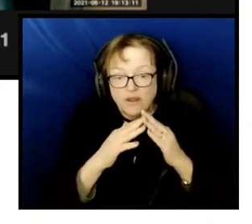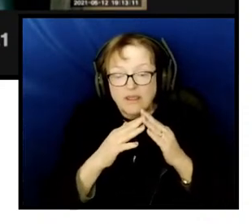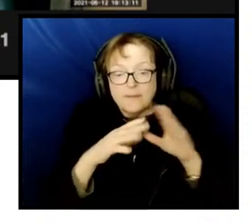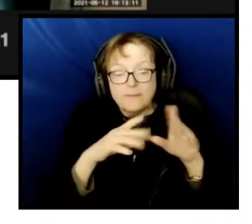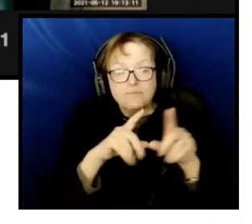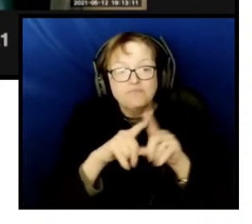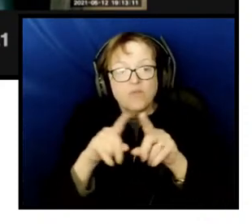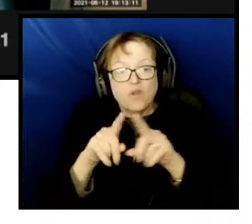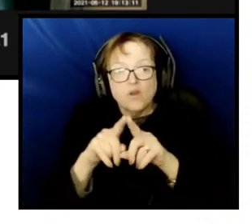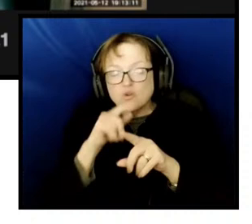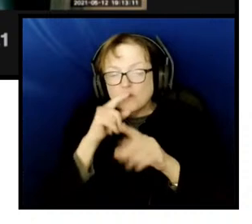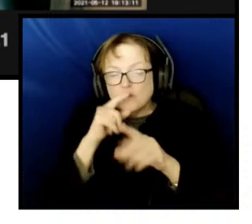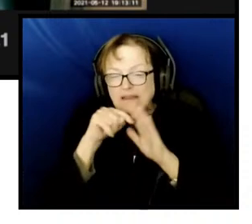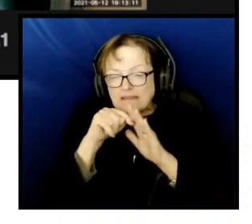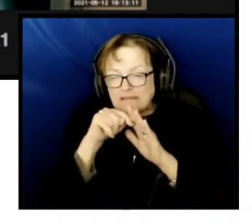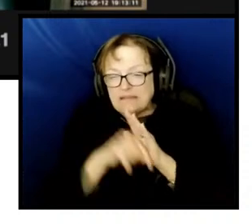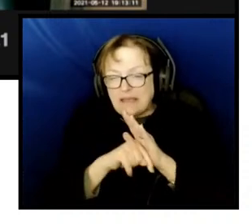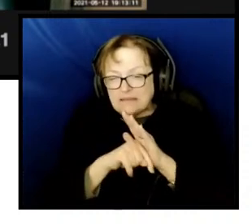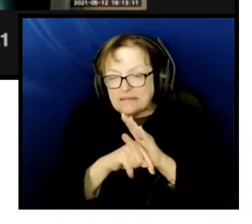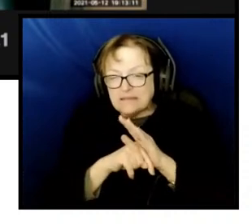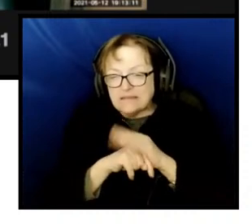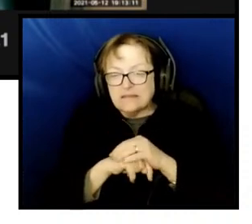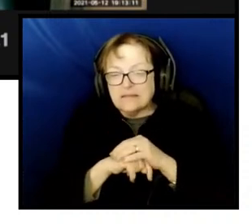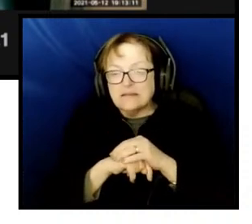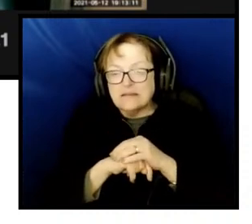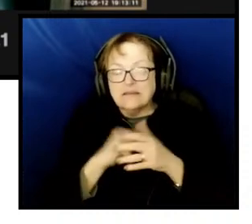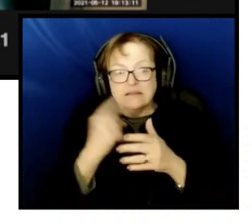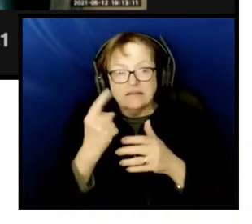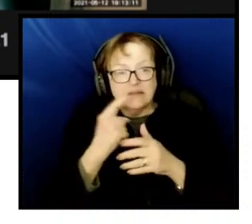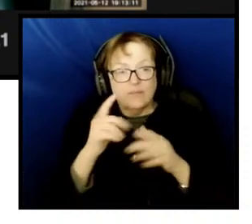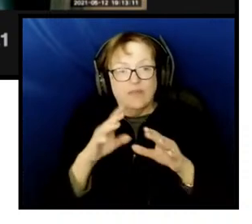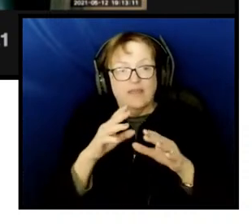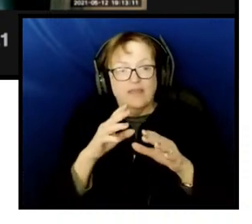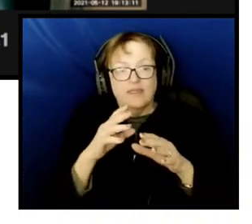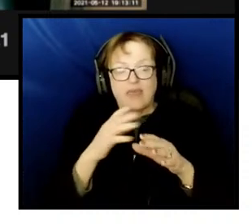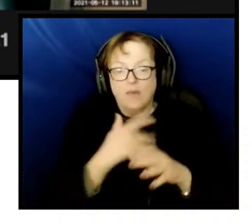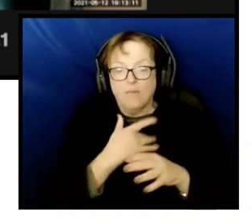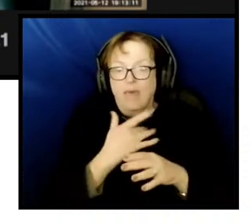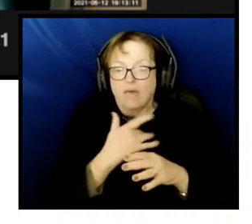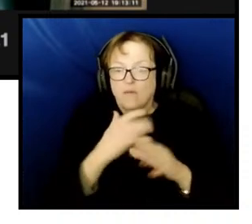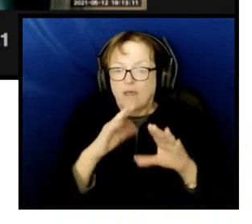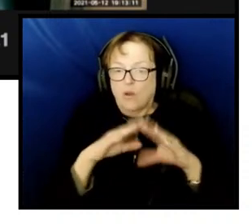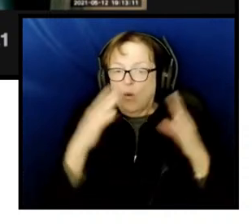not intense, something that's palpable and open for everyone.